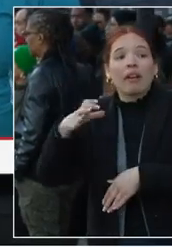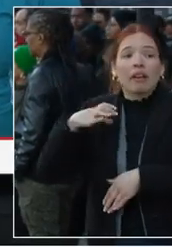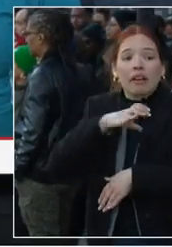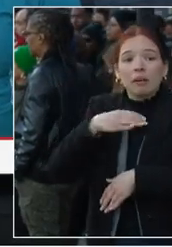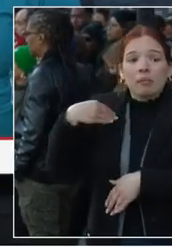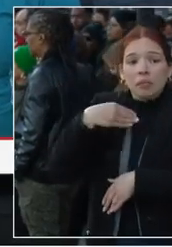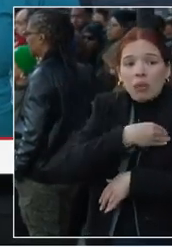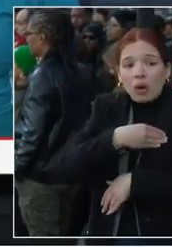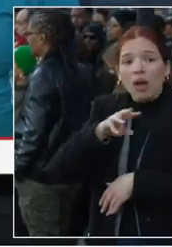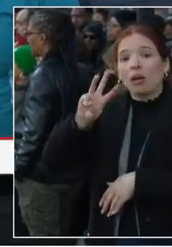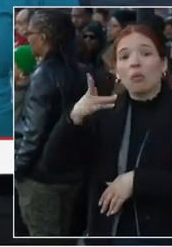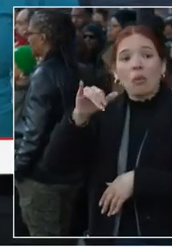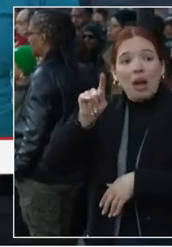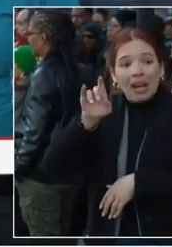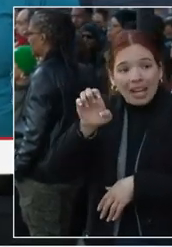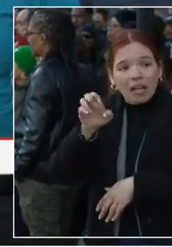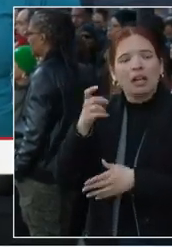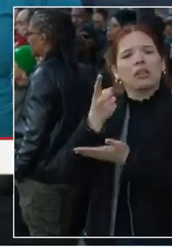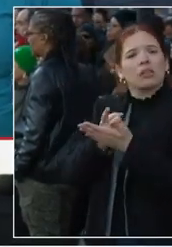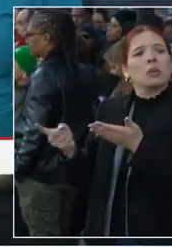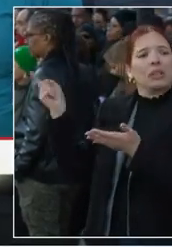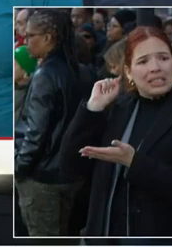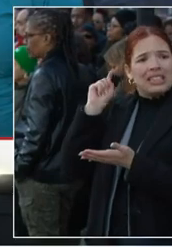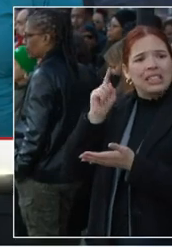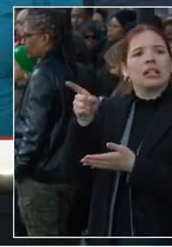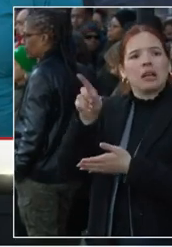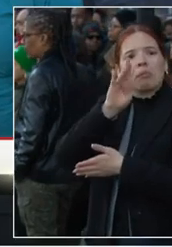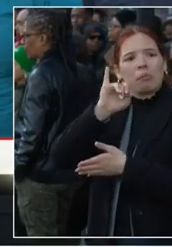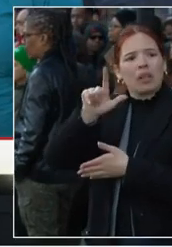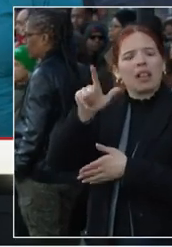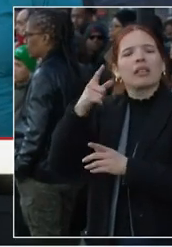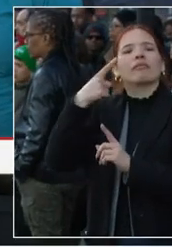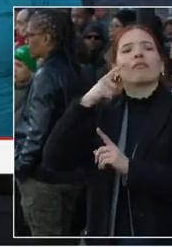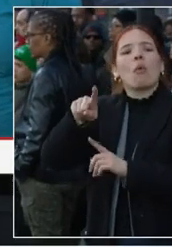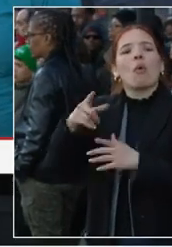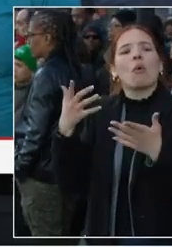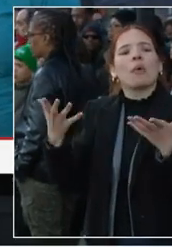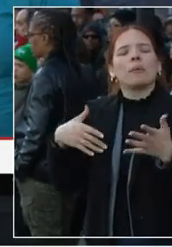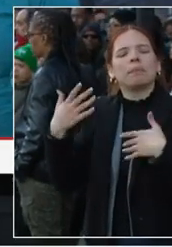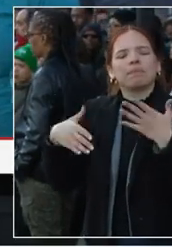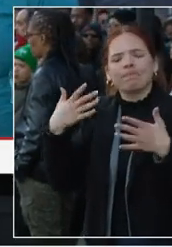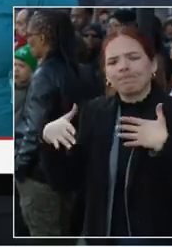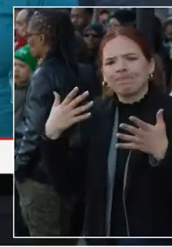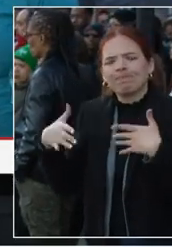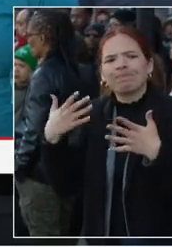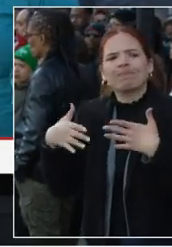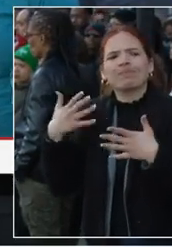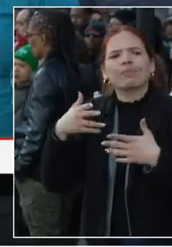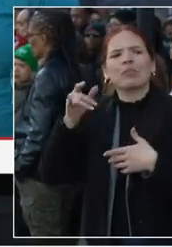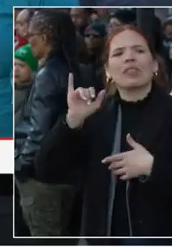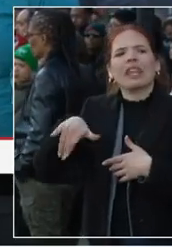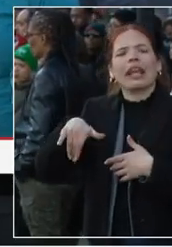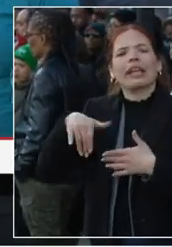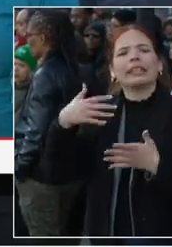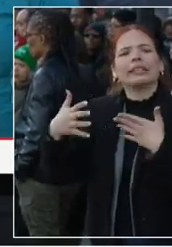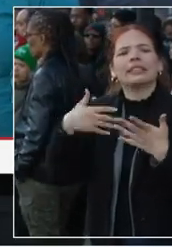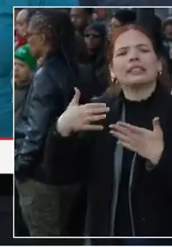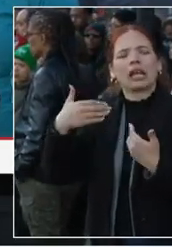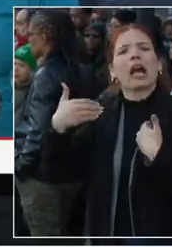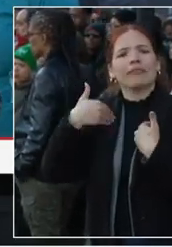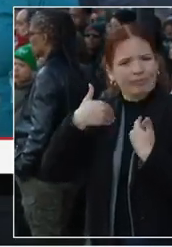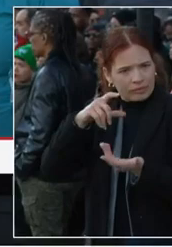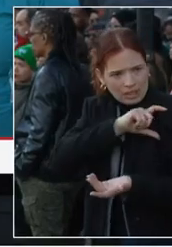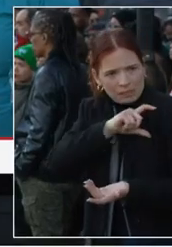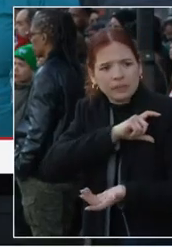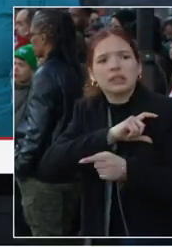last week introduced the bill to make sure we have police officers